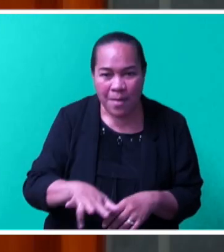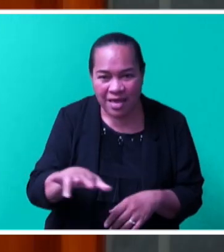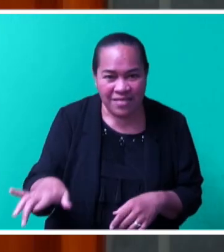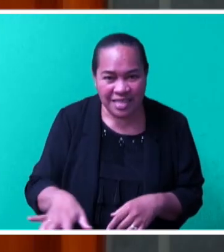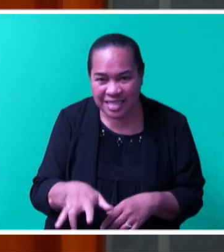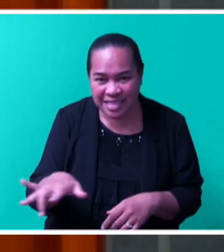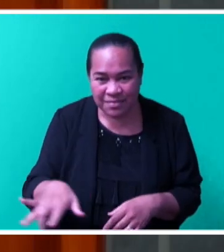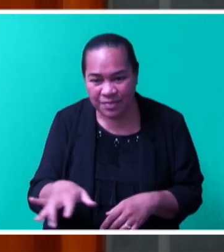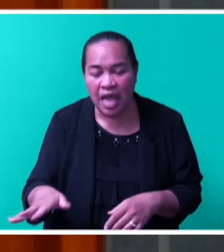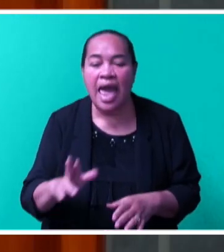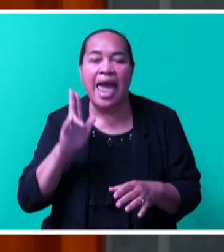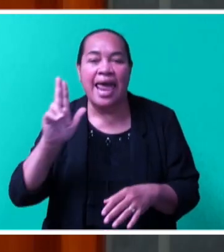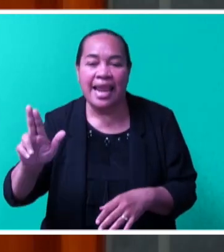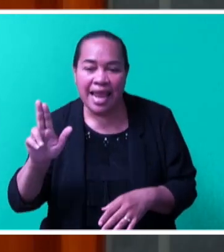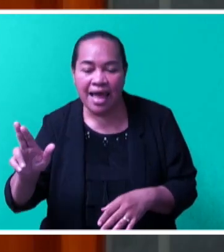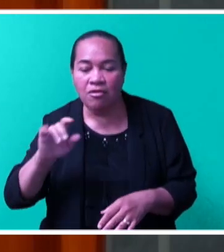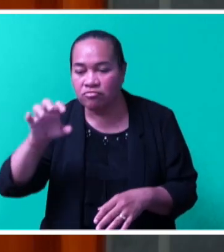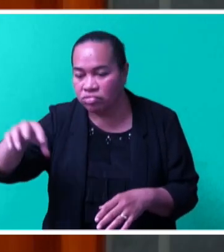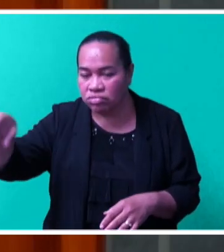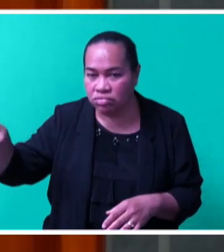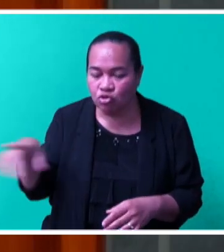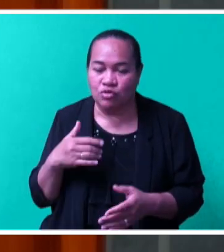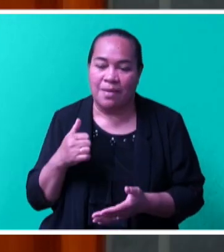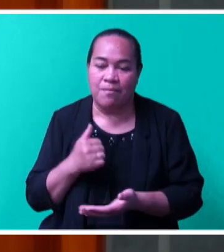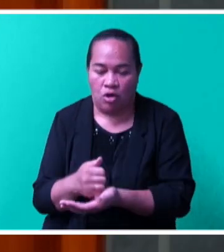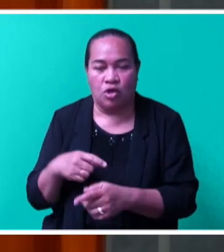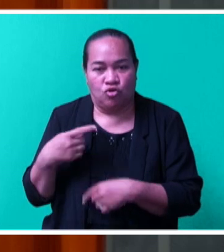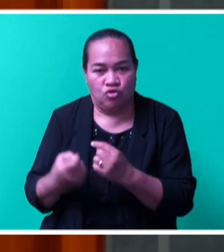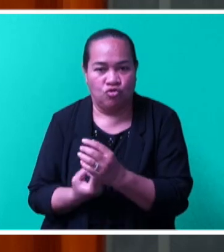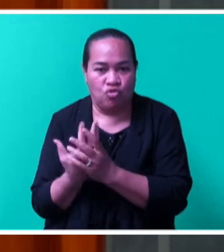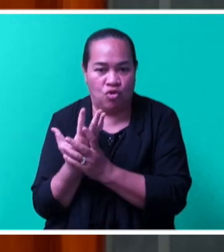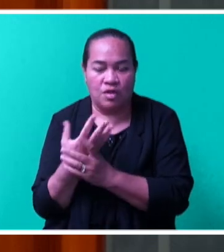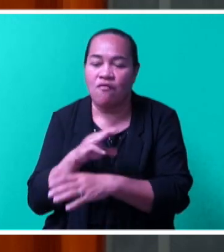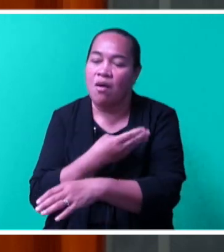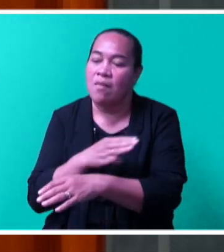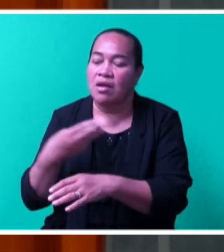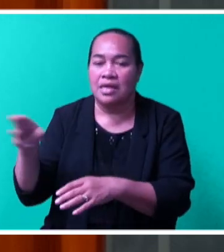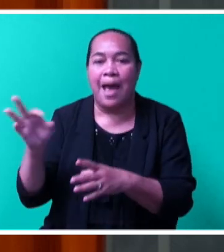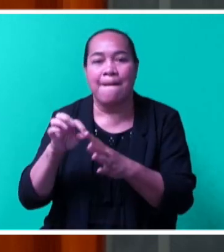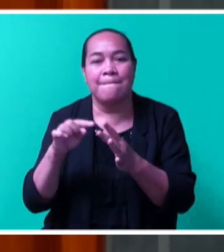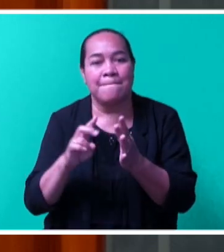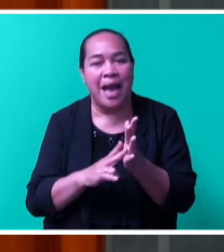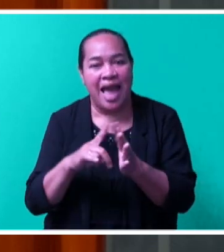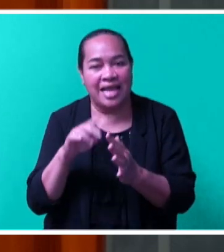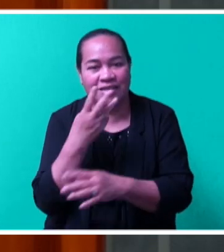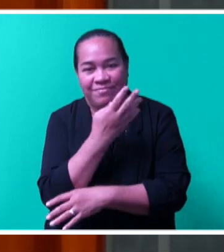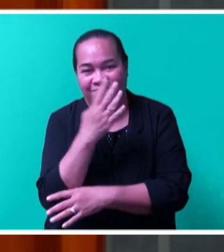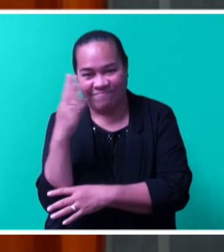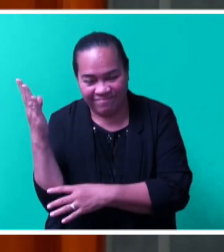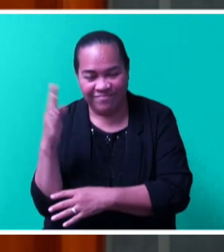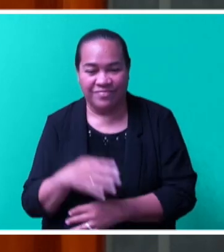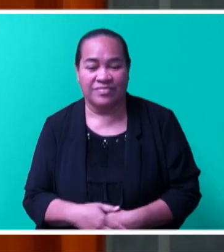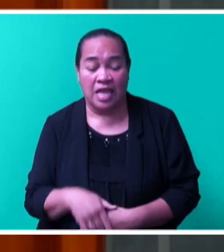helping improve returns to landowners and support the continued growth of the maritime pine industry. Government has